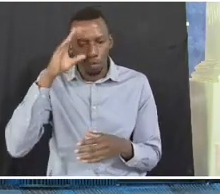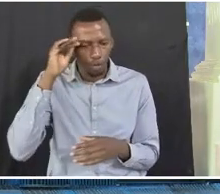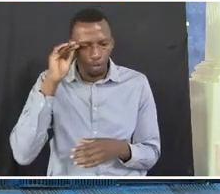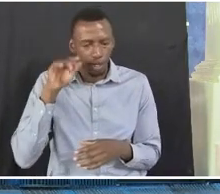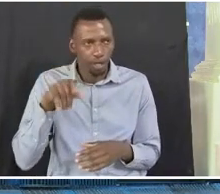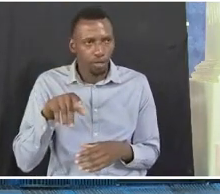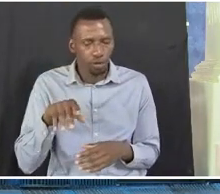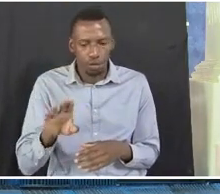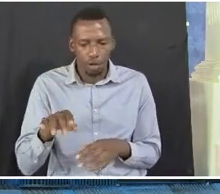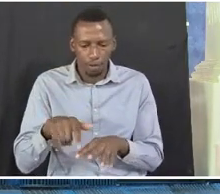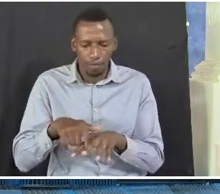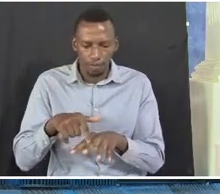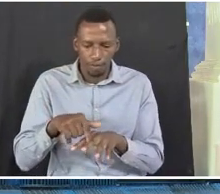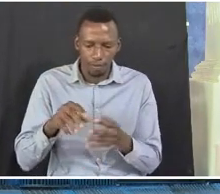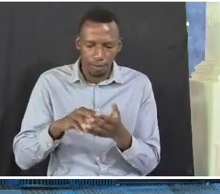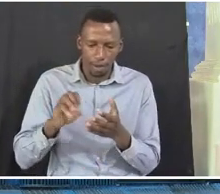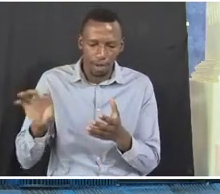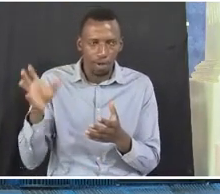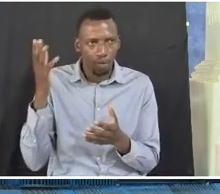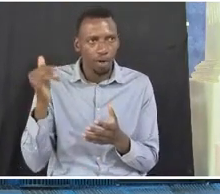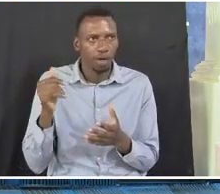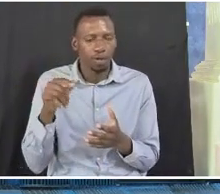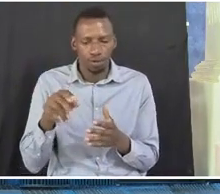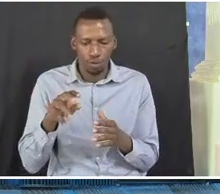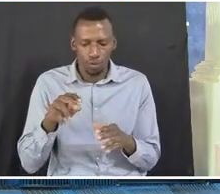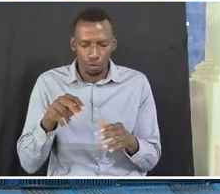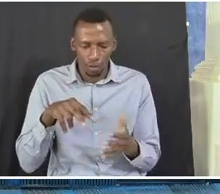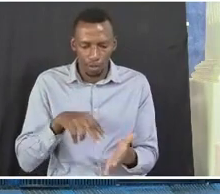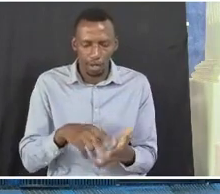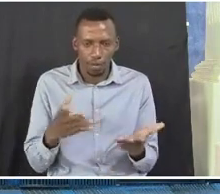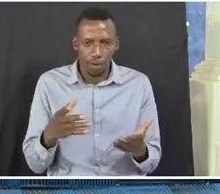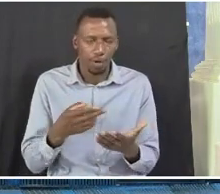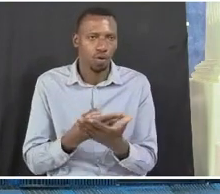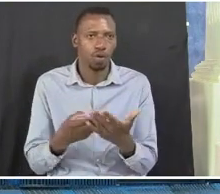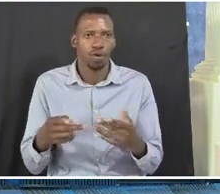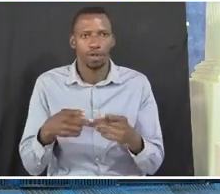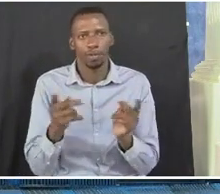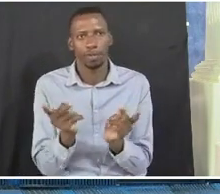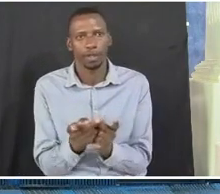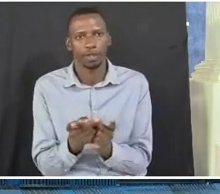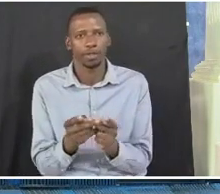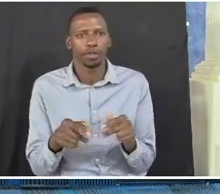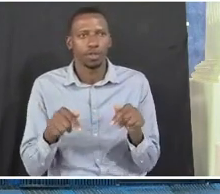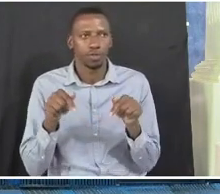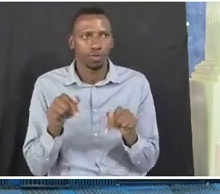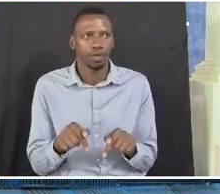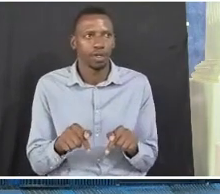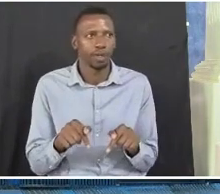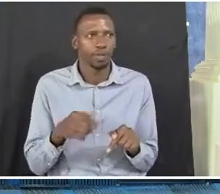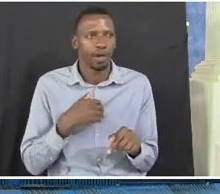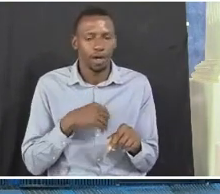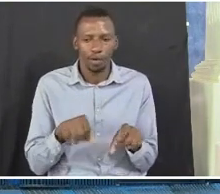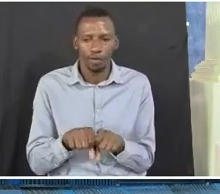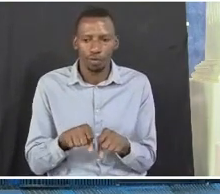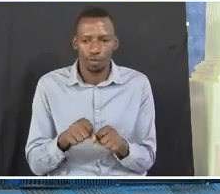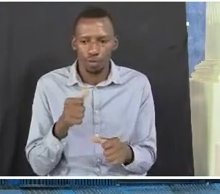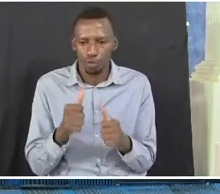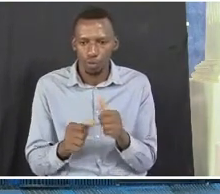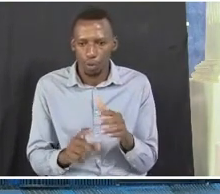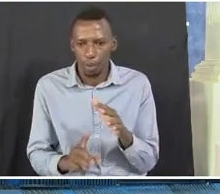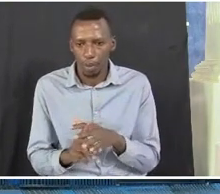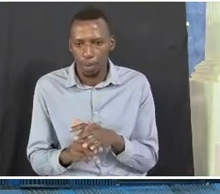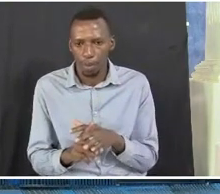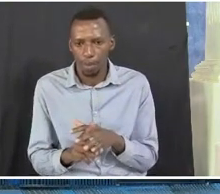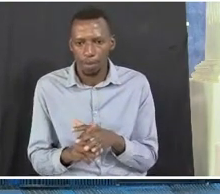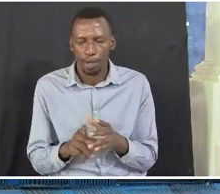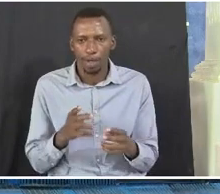for you are standing before a holy ground. Today, dear saints, there are shoes that have come. I hear they are